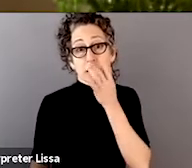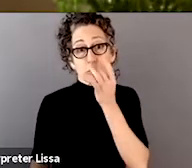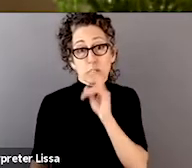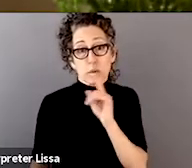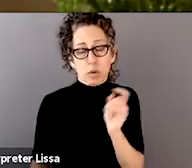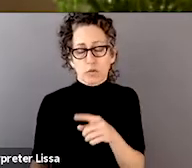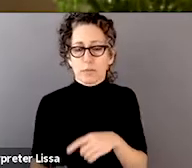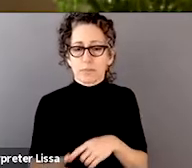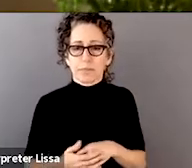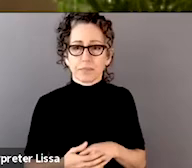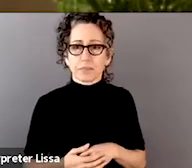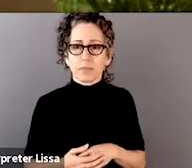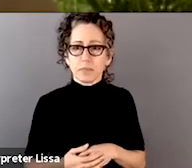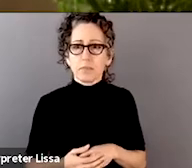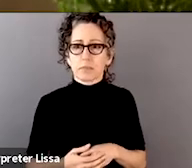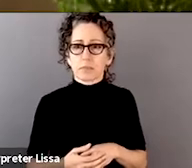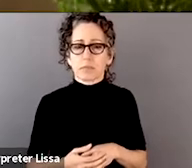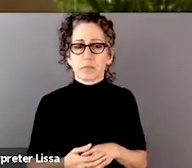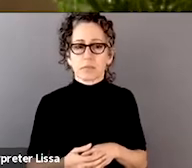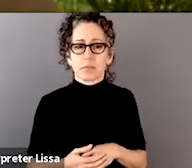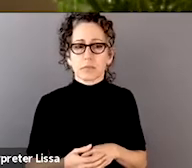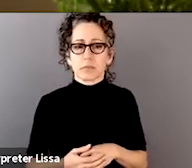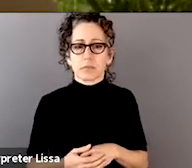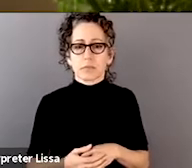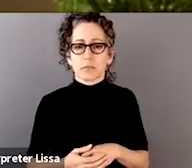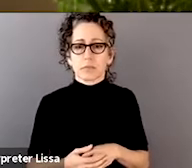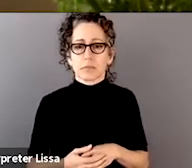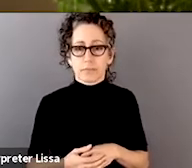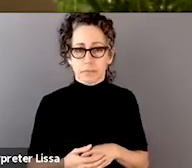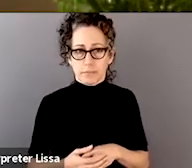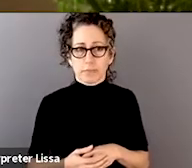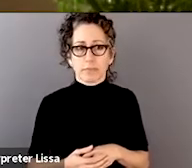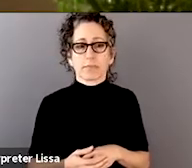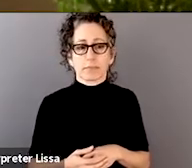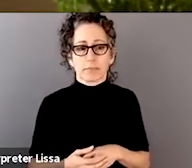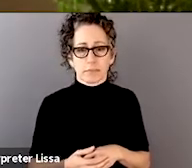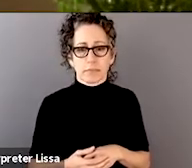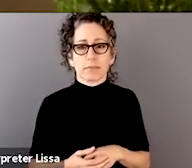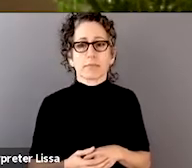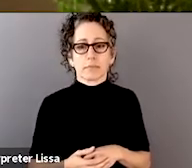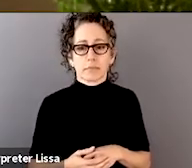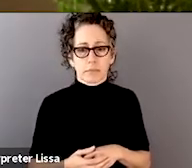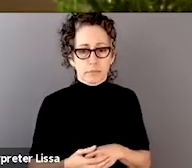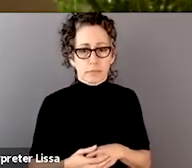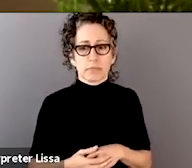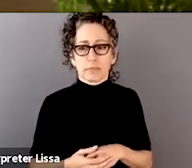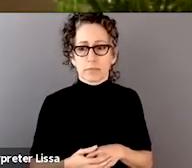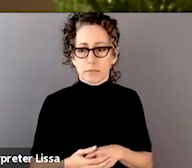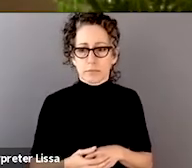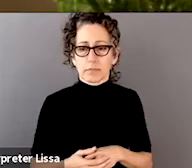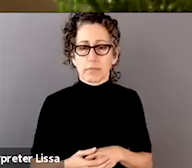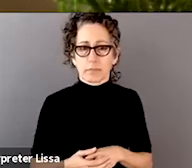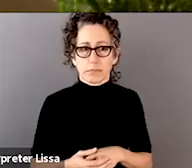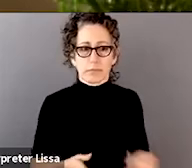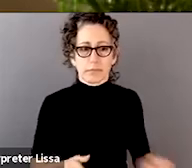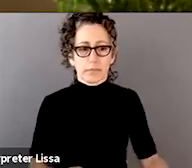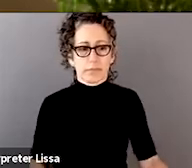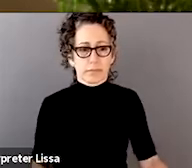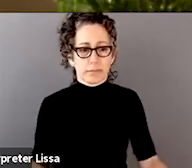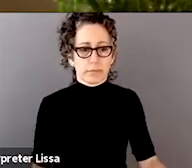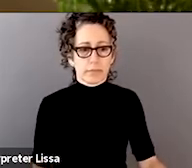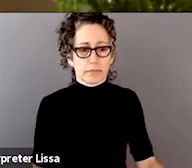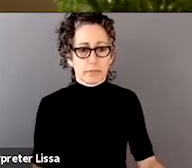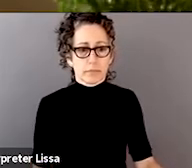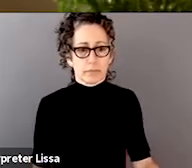are, again, different ways to approach this problem of how to detect and also how to root